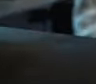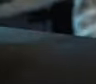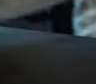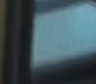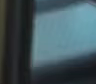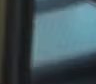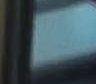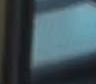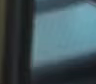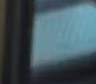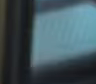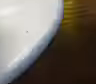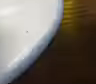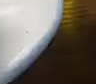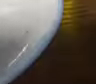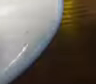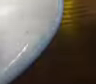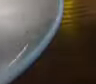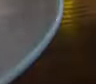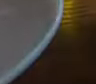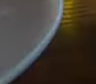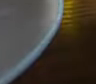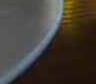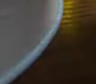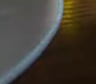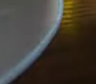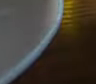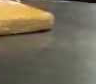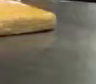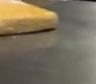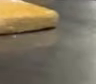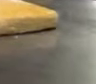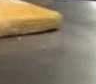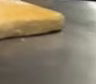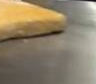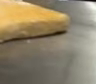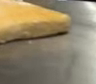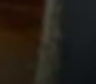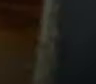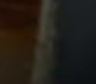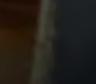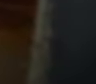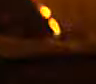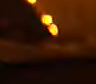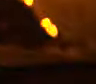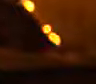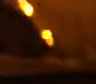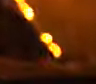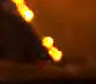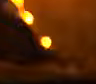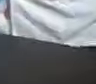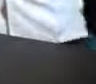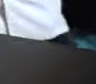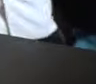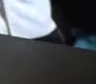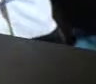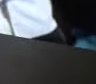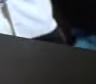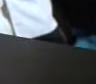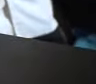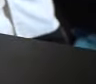and operating. I'd like to say that the attitude right now is cautiously optimistic. I think it's very important that we